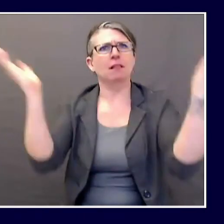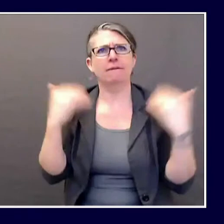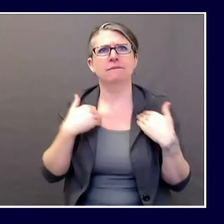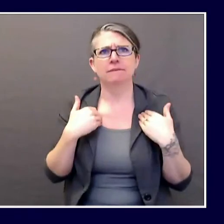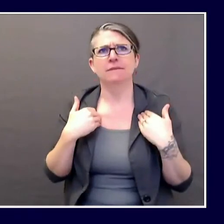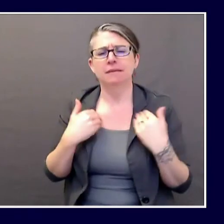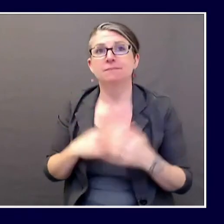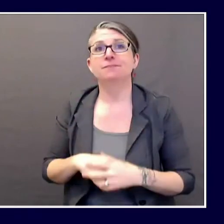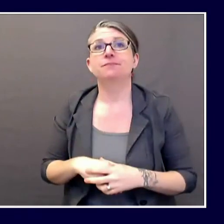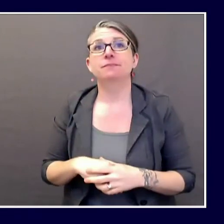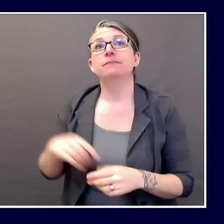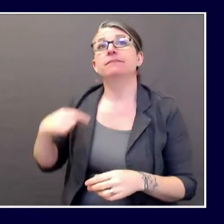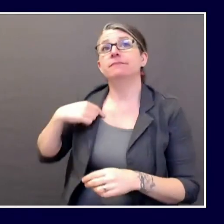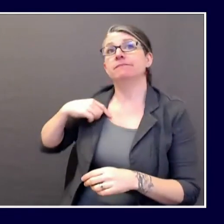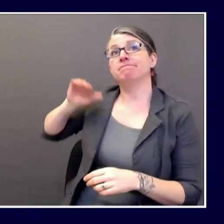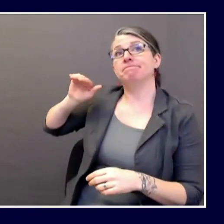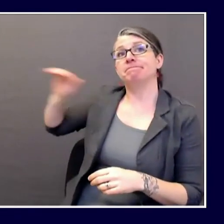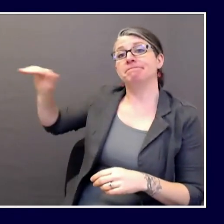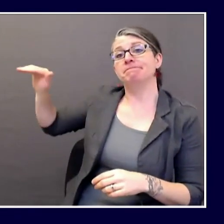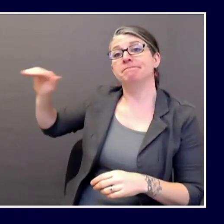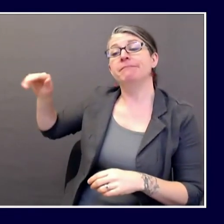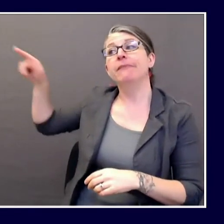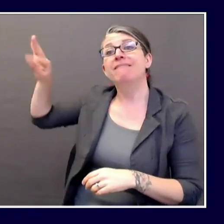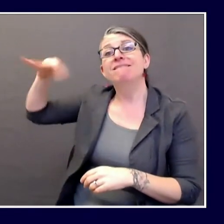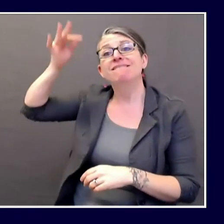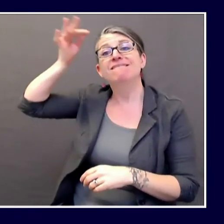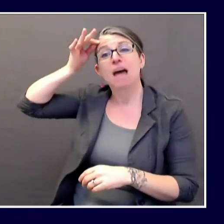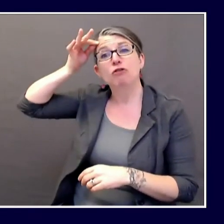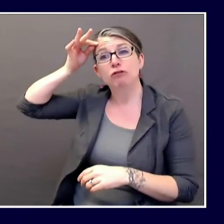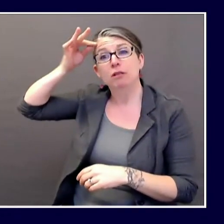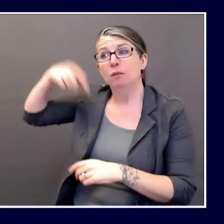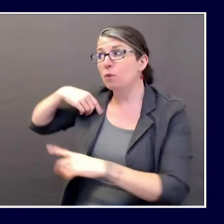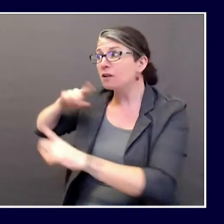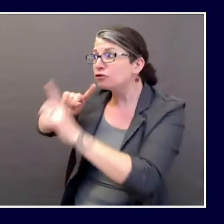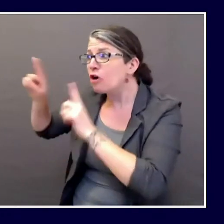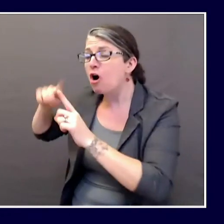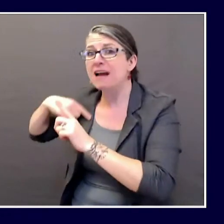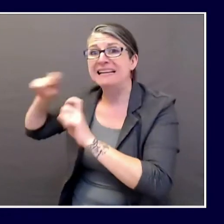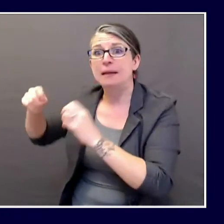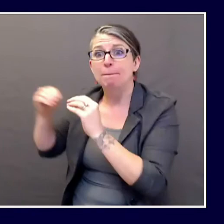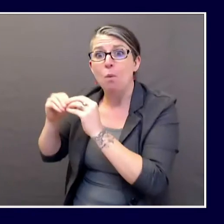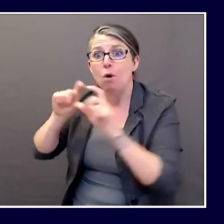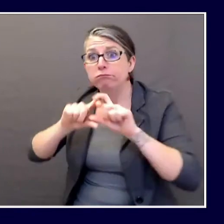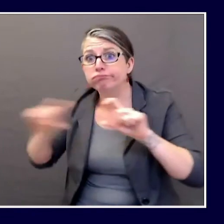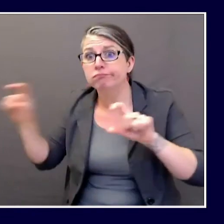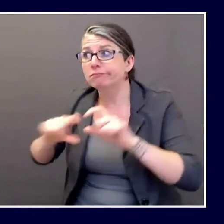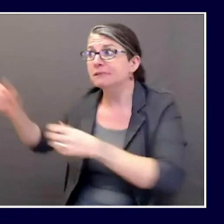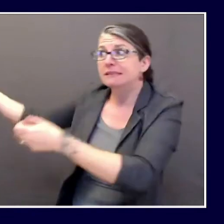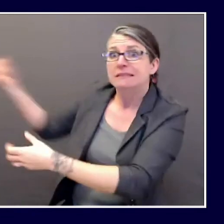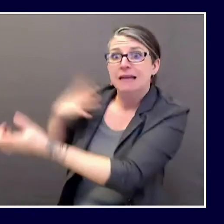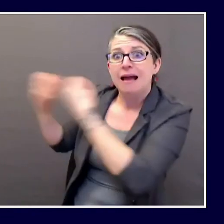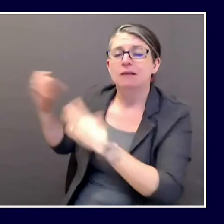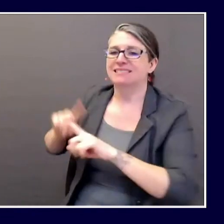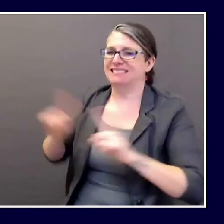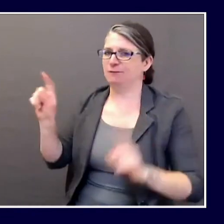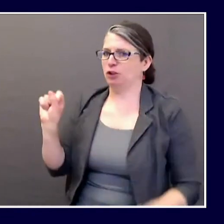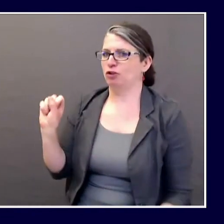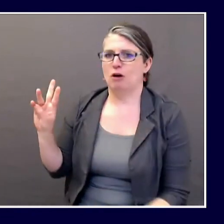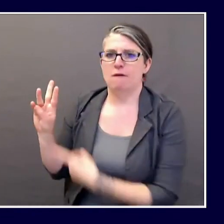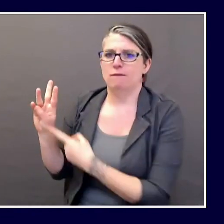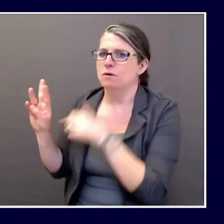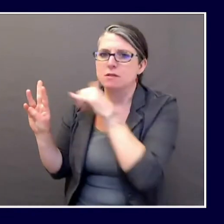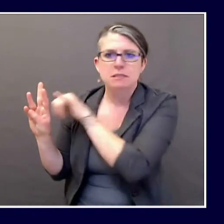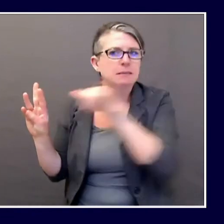vaccines will be for next week, and we will be able to place those orders. We hopefully will have this outage resolved long before that,